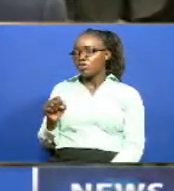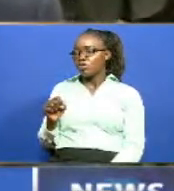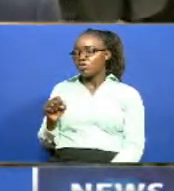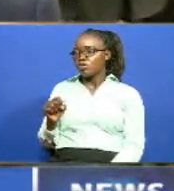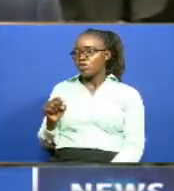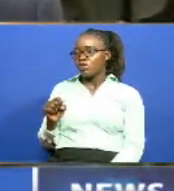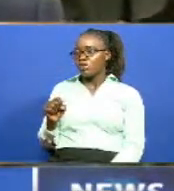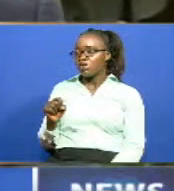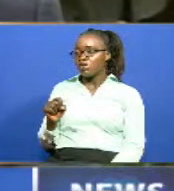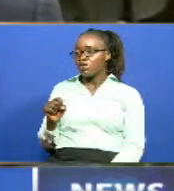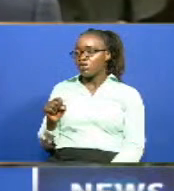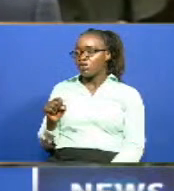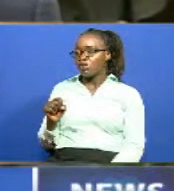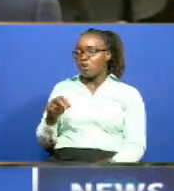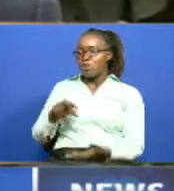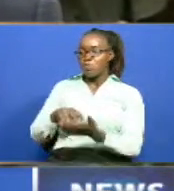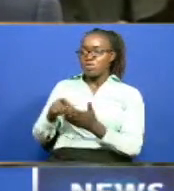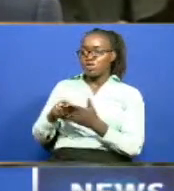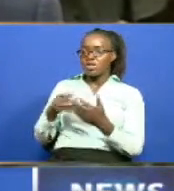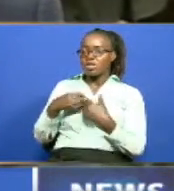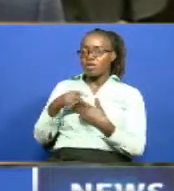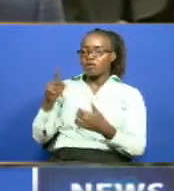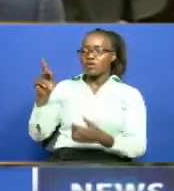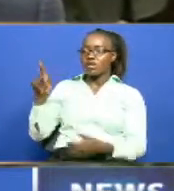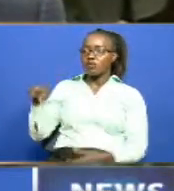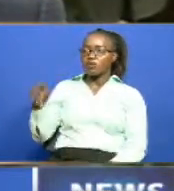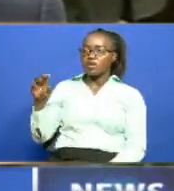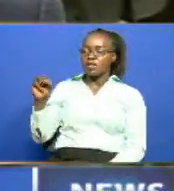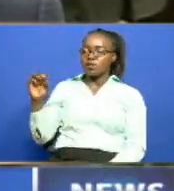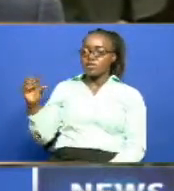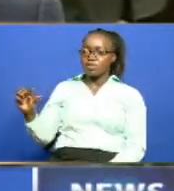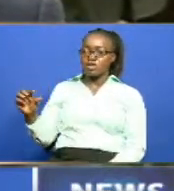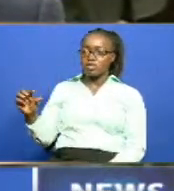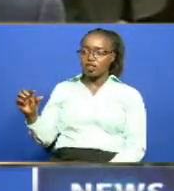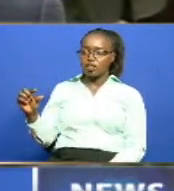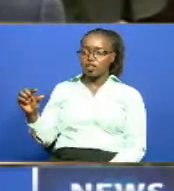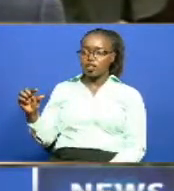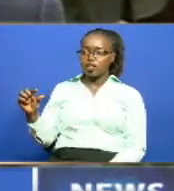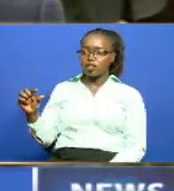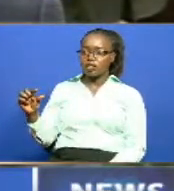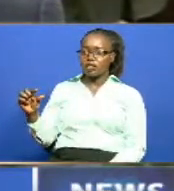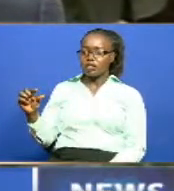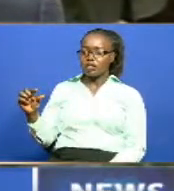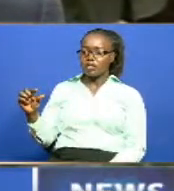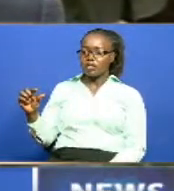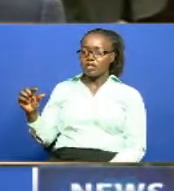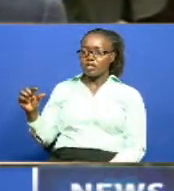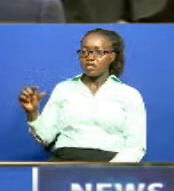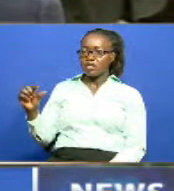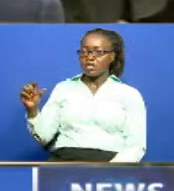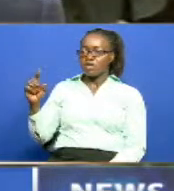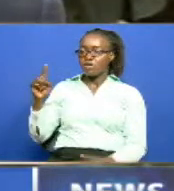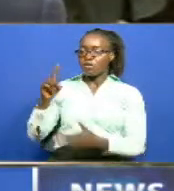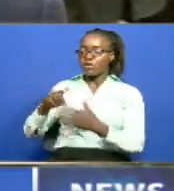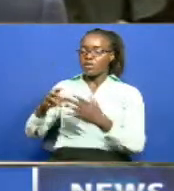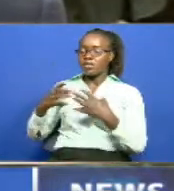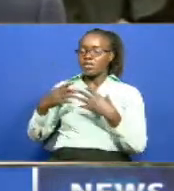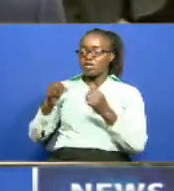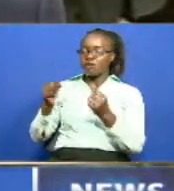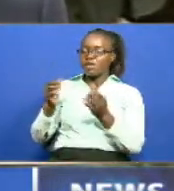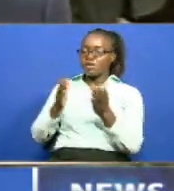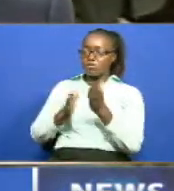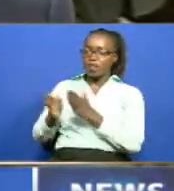we had a project with KPMG where we were looking at what is the recovery strategy, very much to your